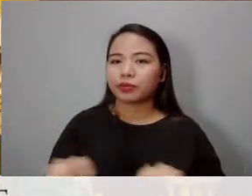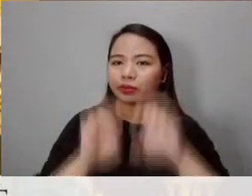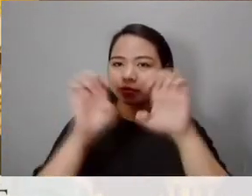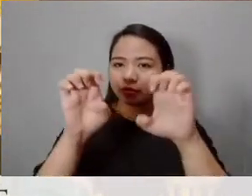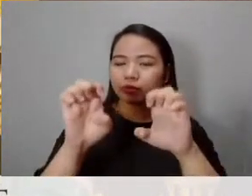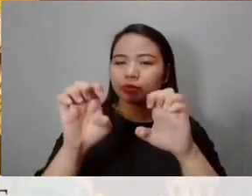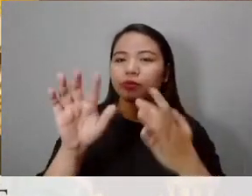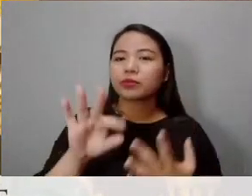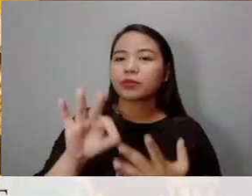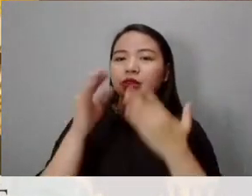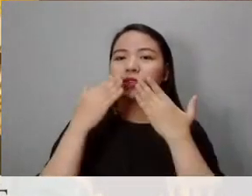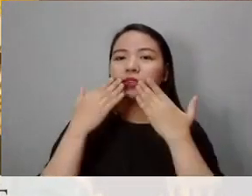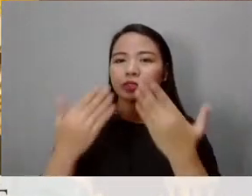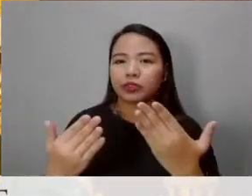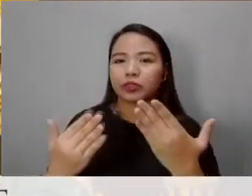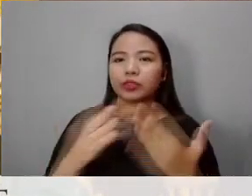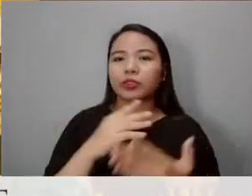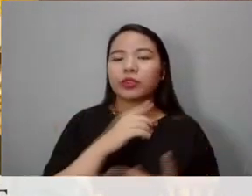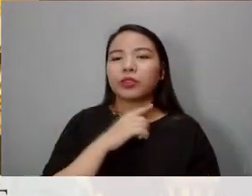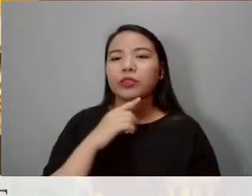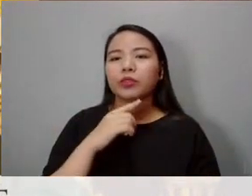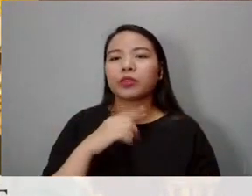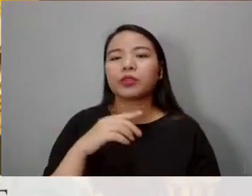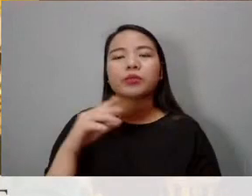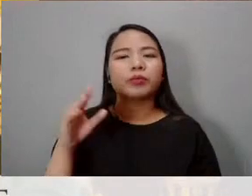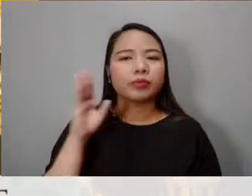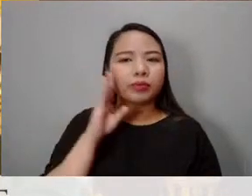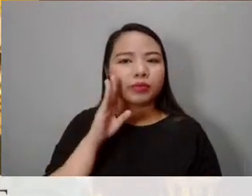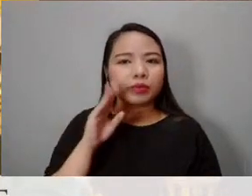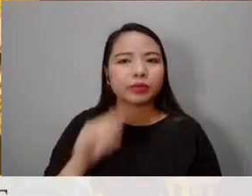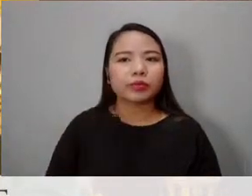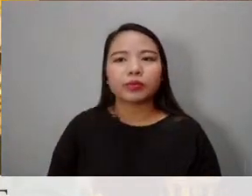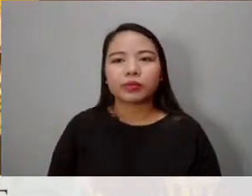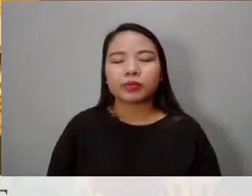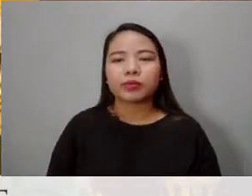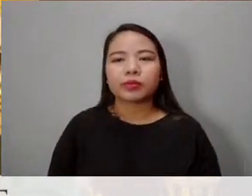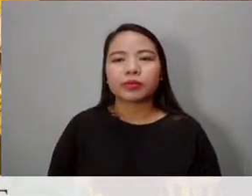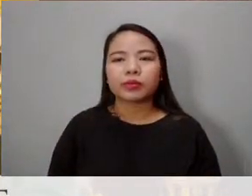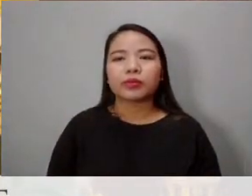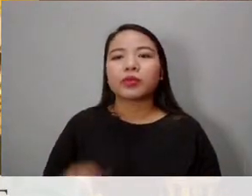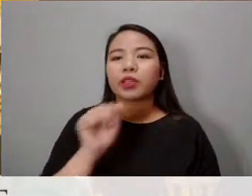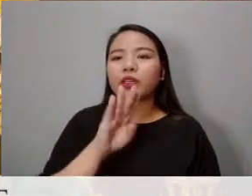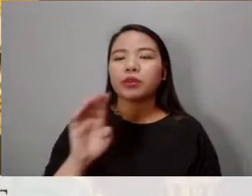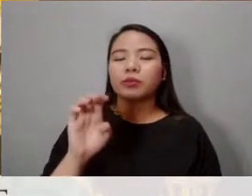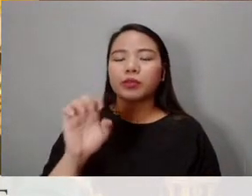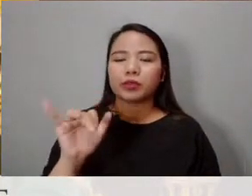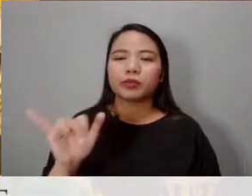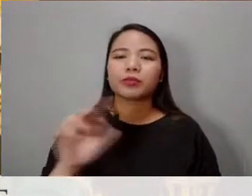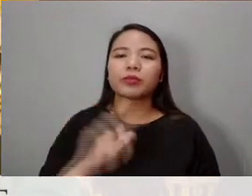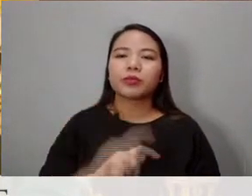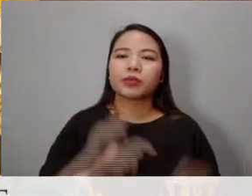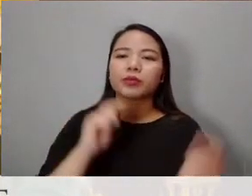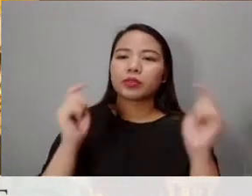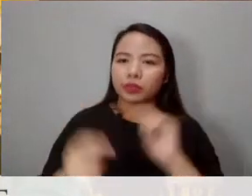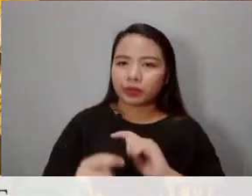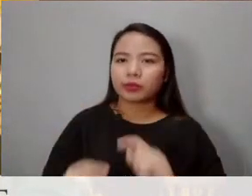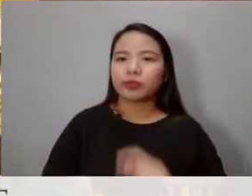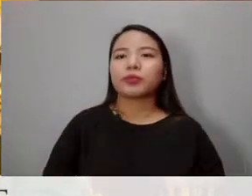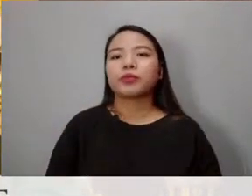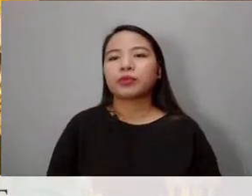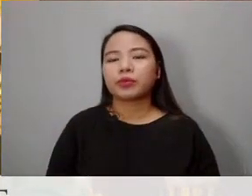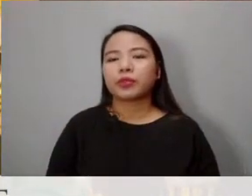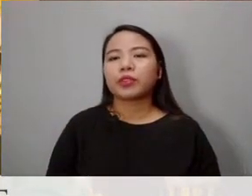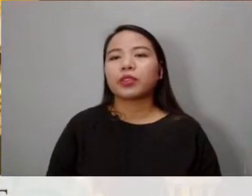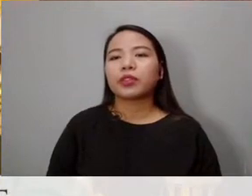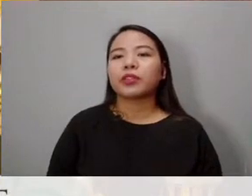brother monks in Malaybalay of the Abbey of Transfiguration, our daughter house led by Abbot Eduardo